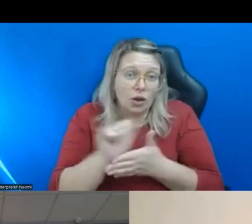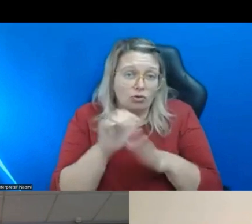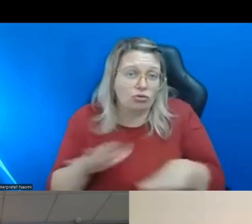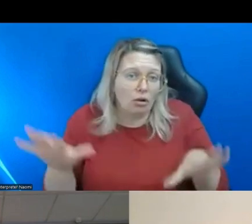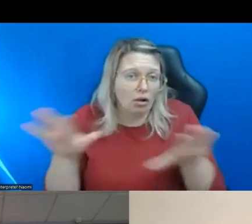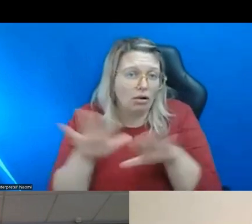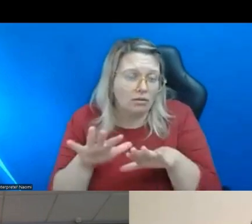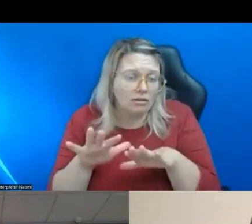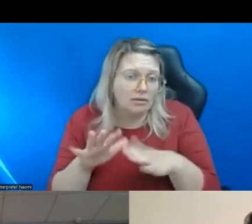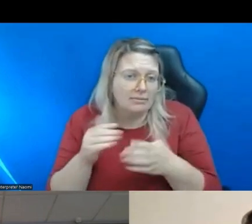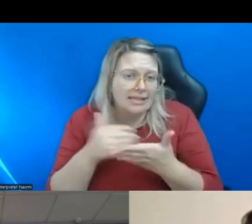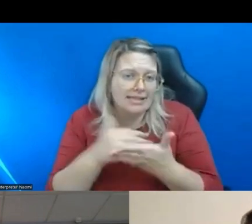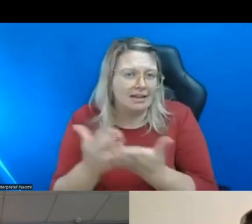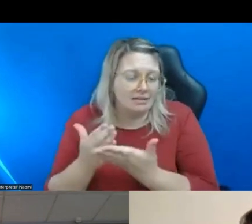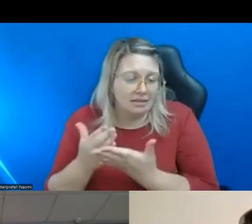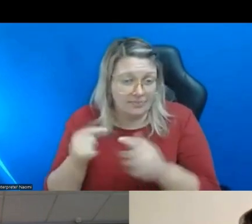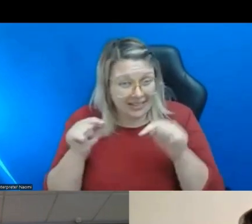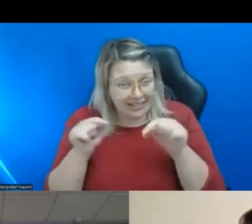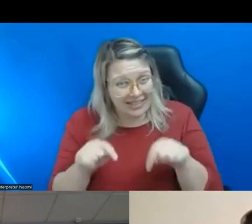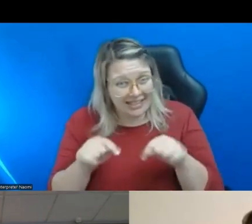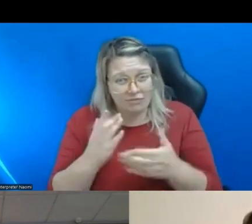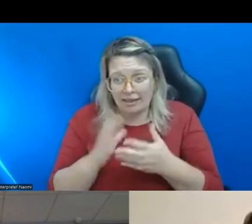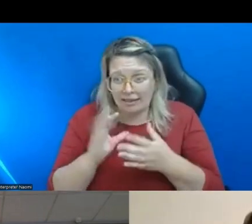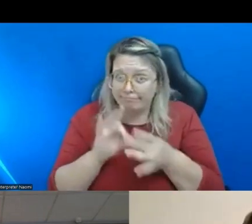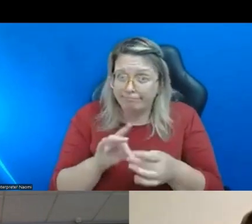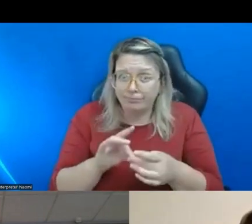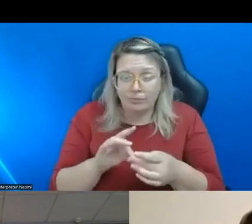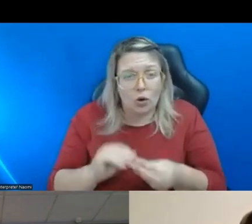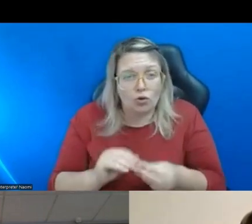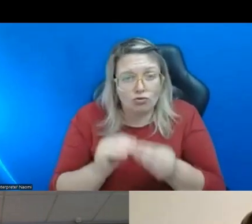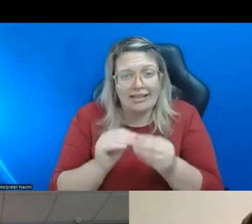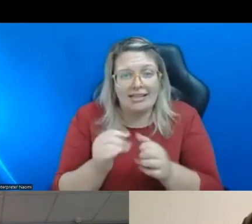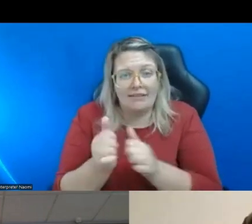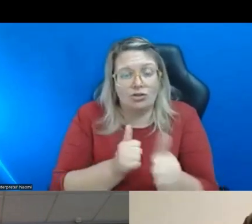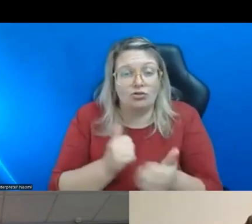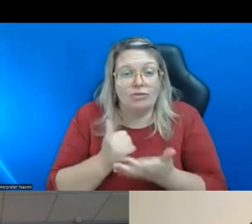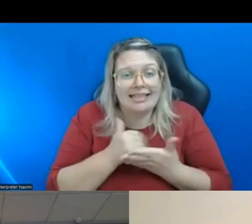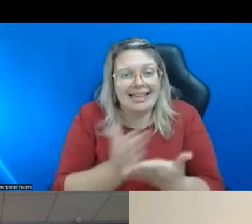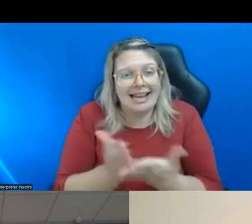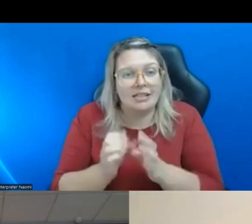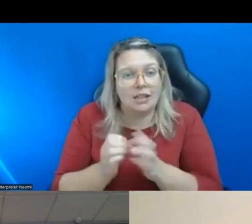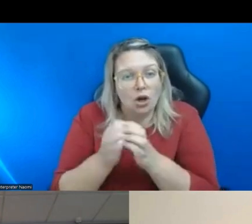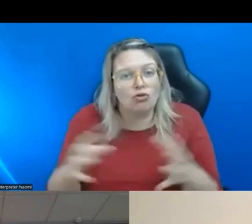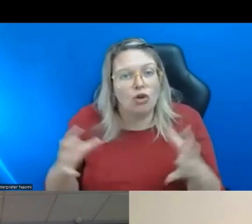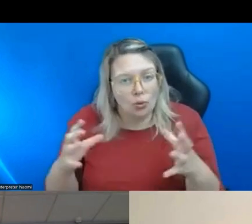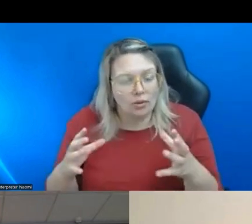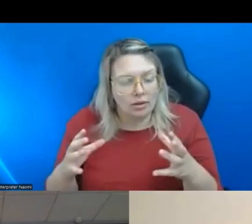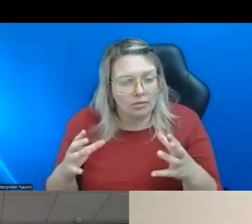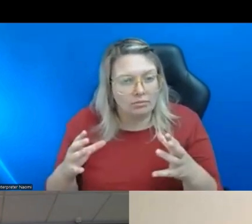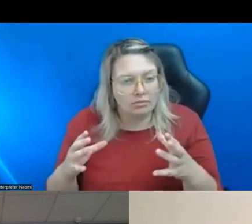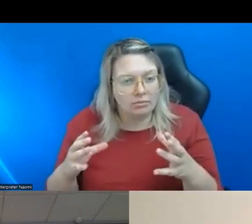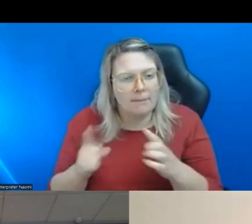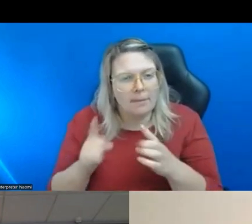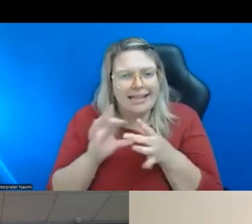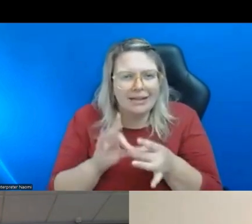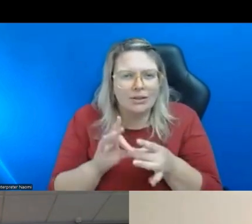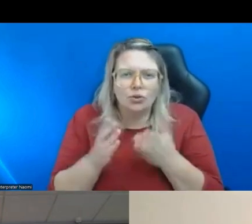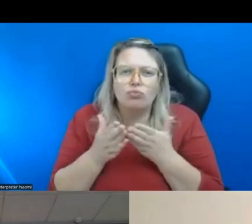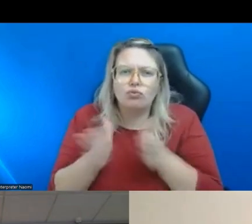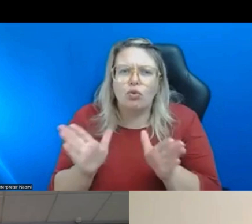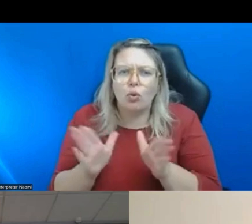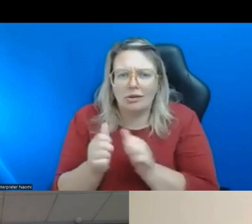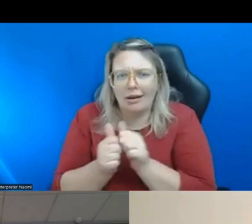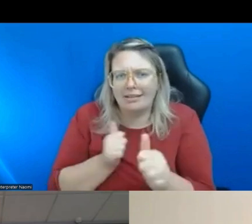recognise here is that this is about creative industry sector growth within the broader industrial strategy. So it is